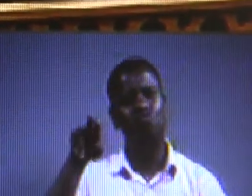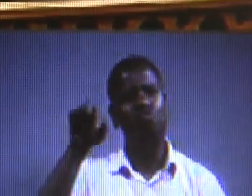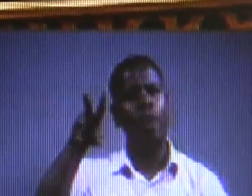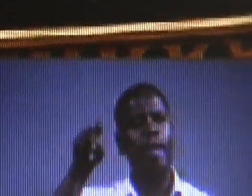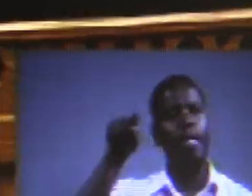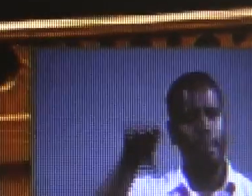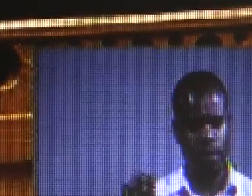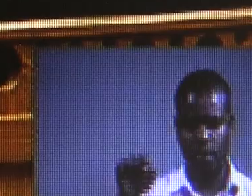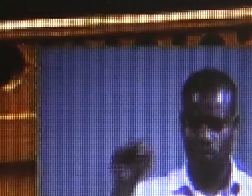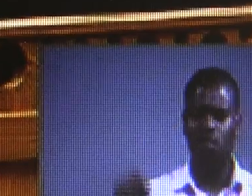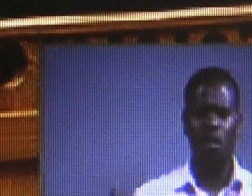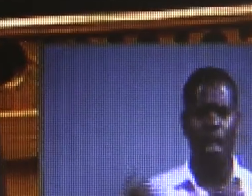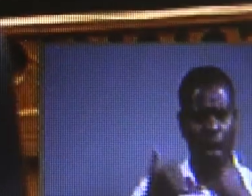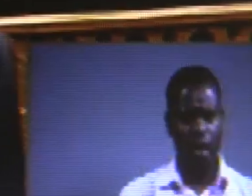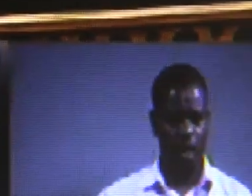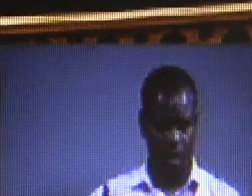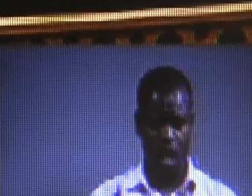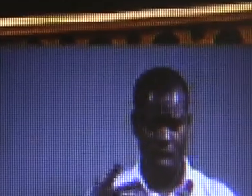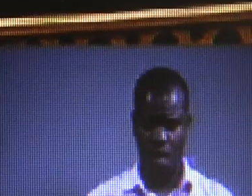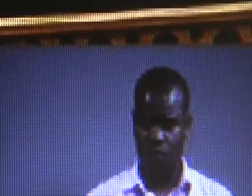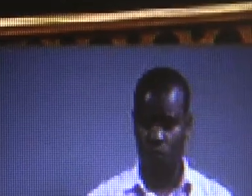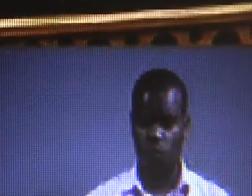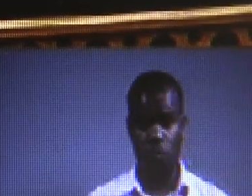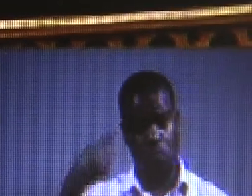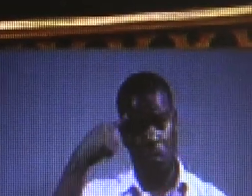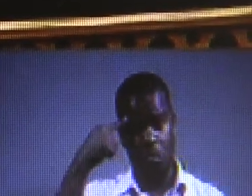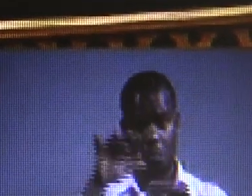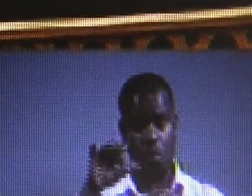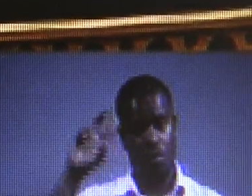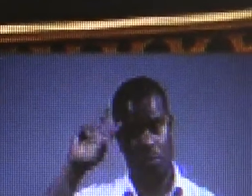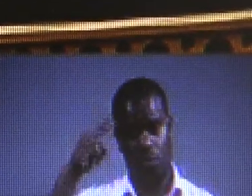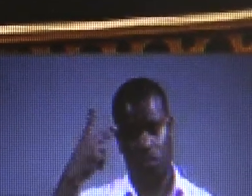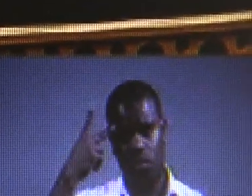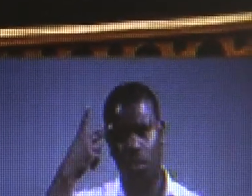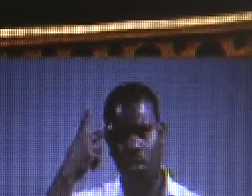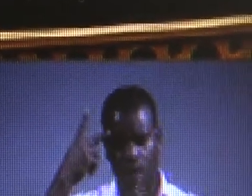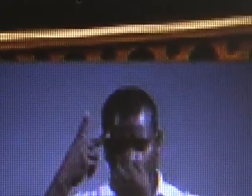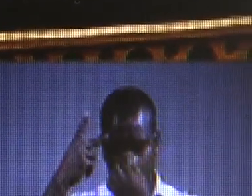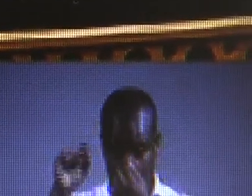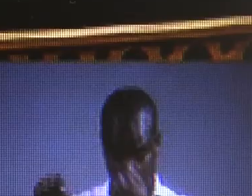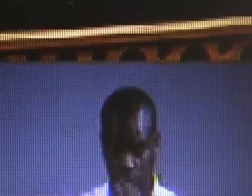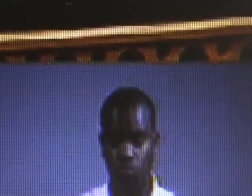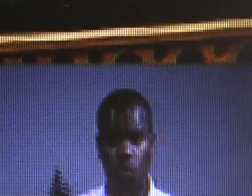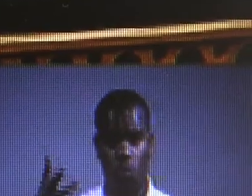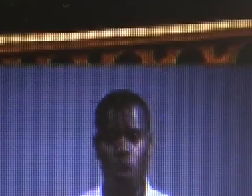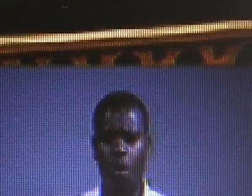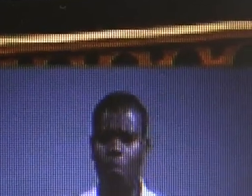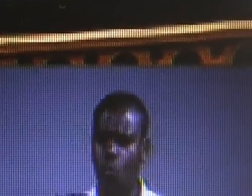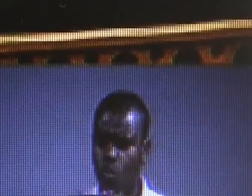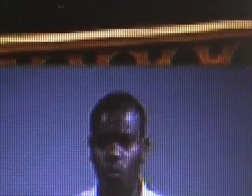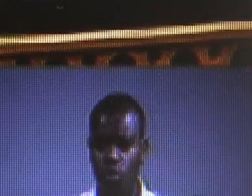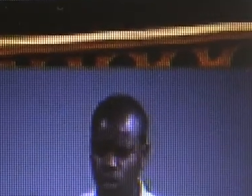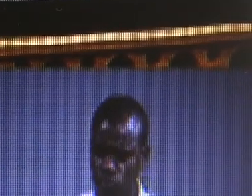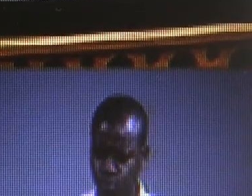A prohibitionism and taxes don't work, but changing the mindset, going from prohibitionism to re-education